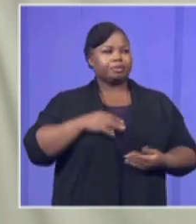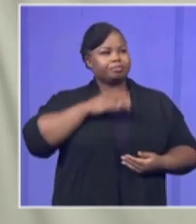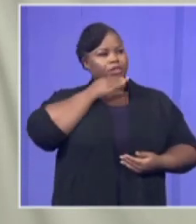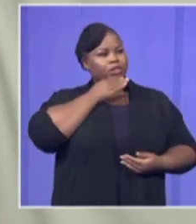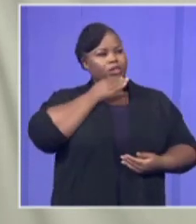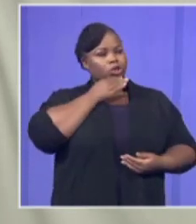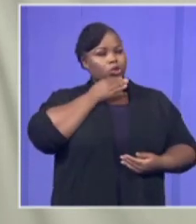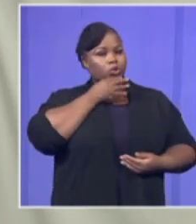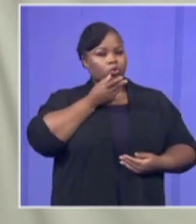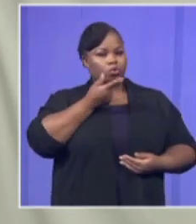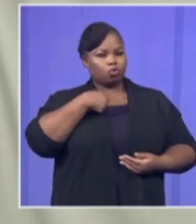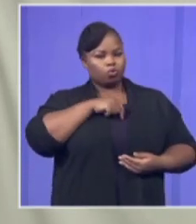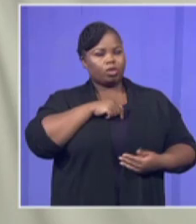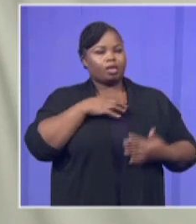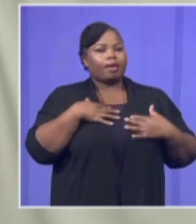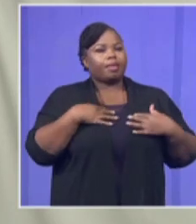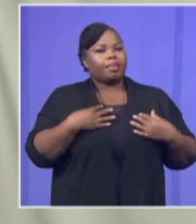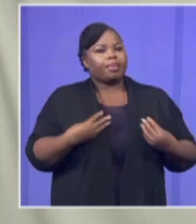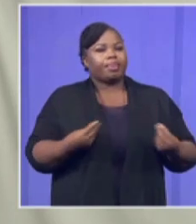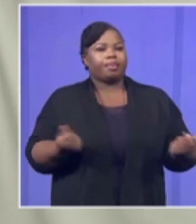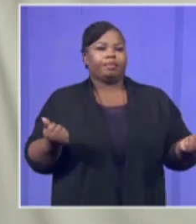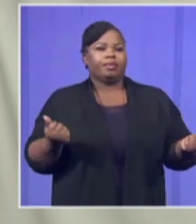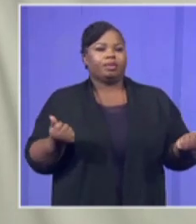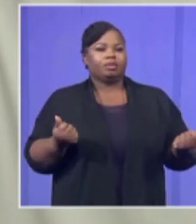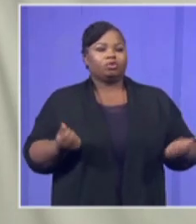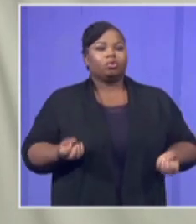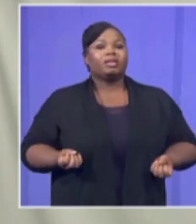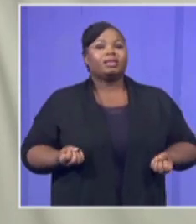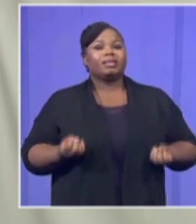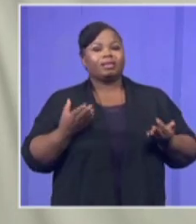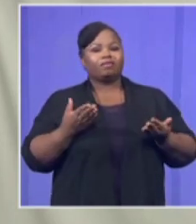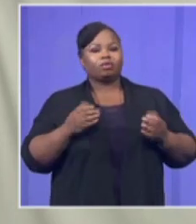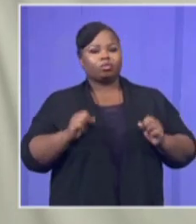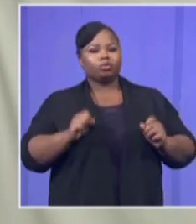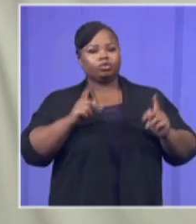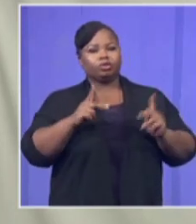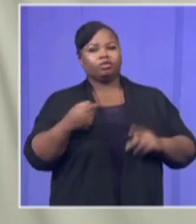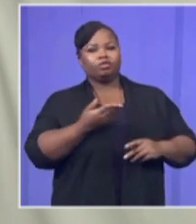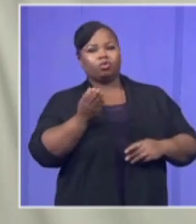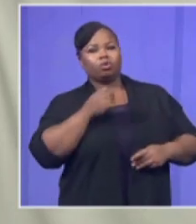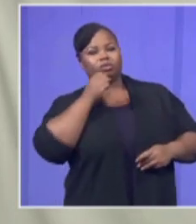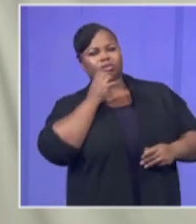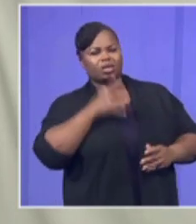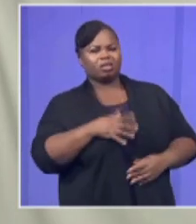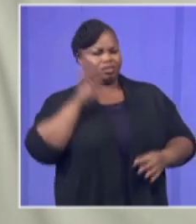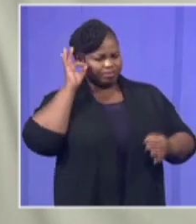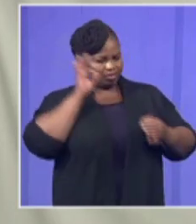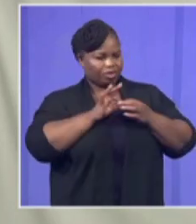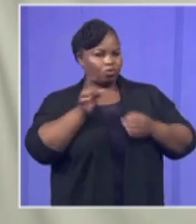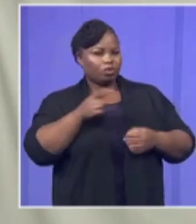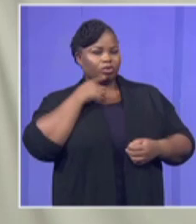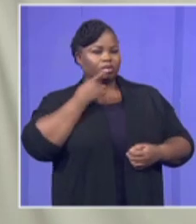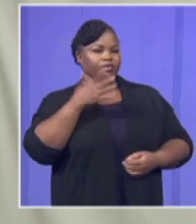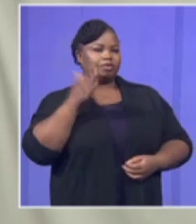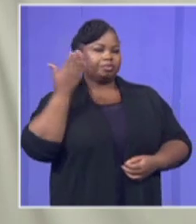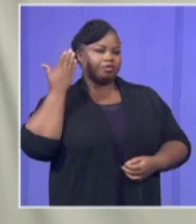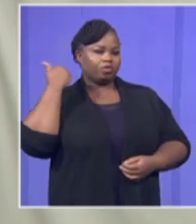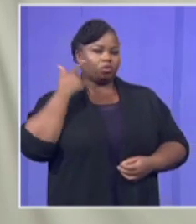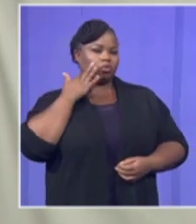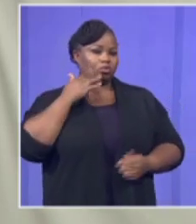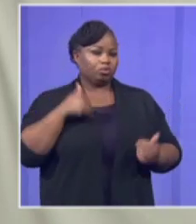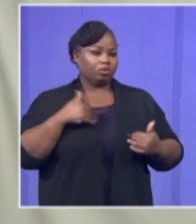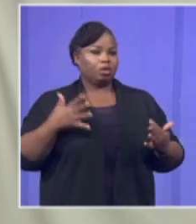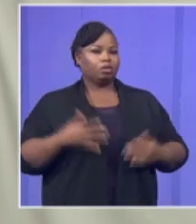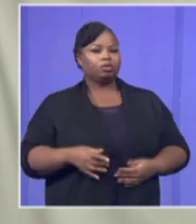we are healing, providing healing opportunities for the artist. And it's exactly what you were pointing out in your